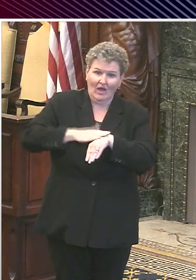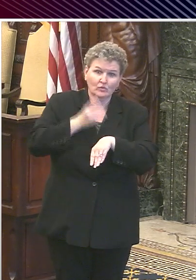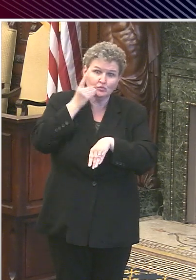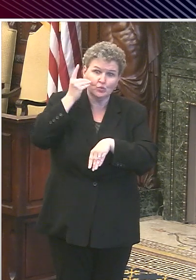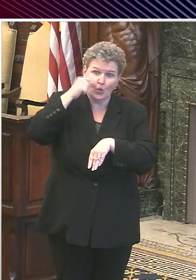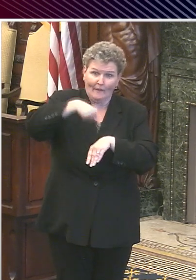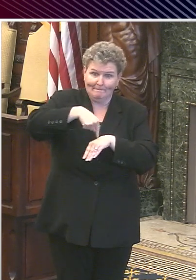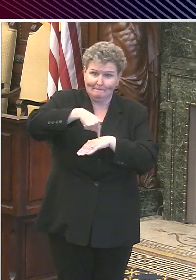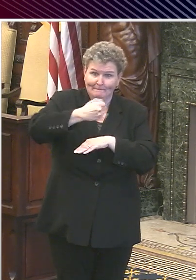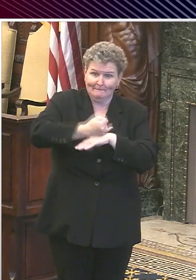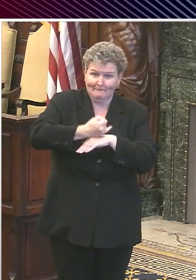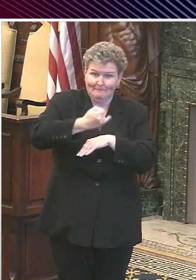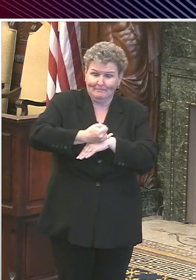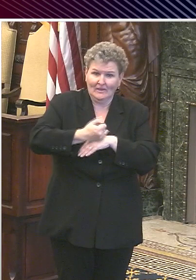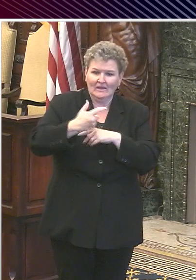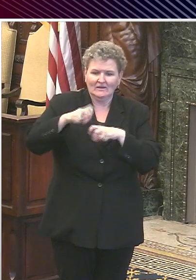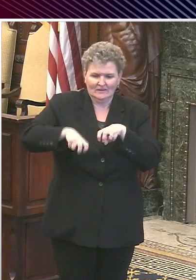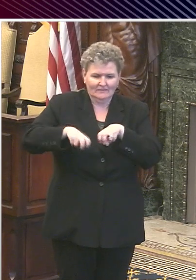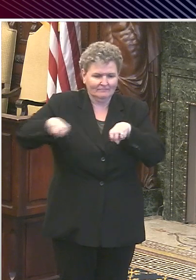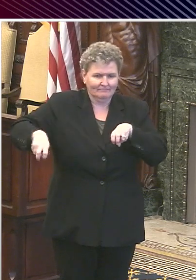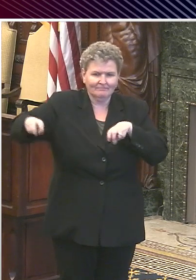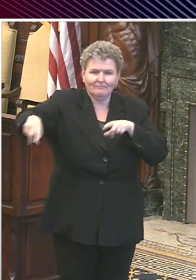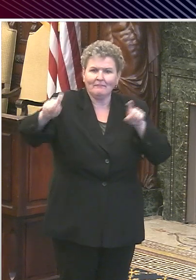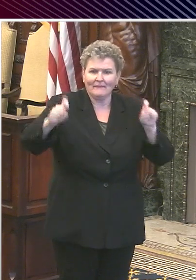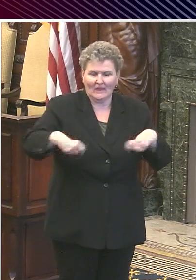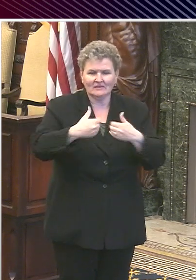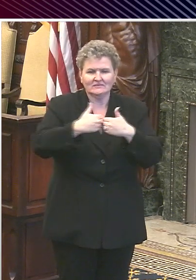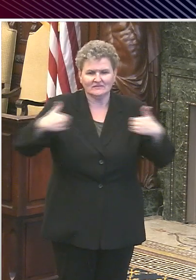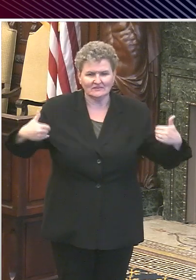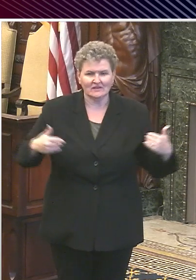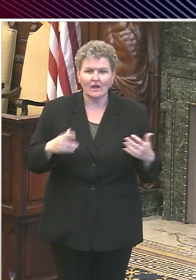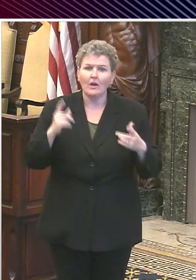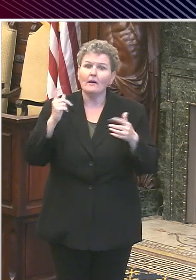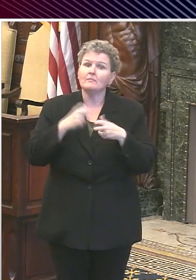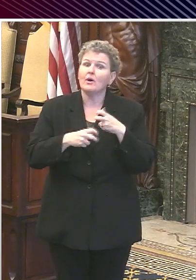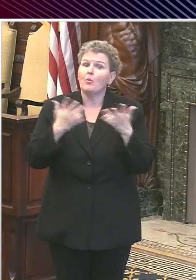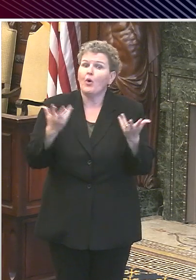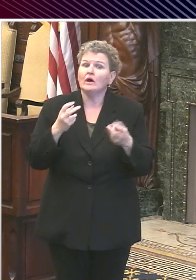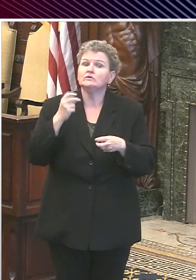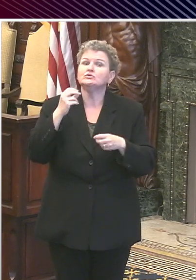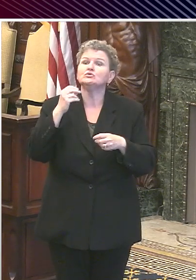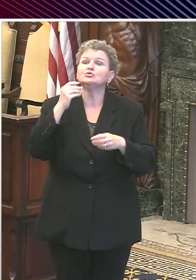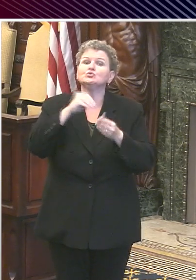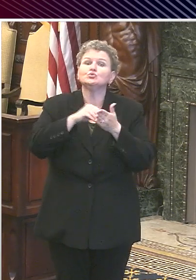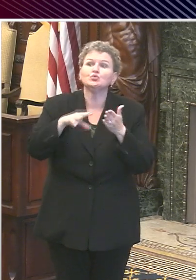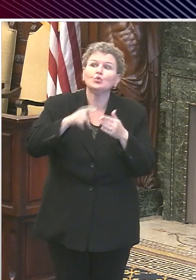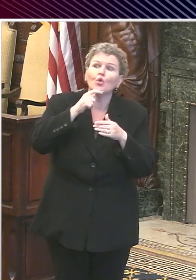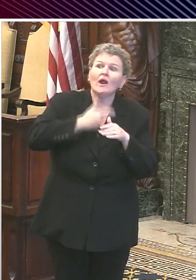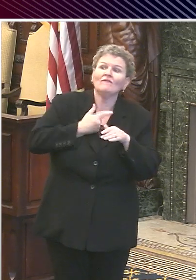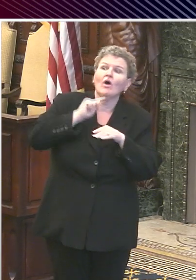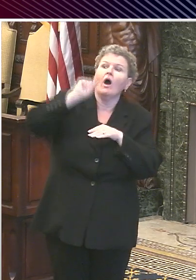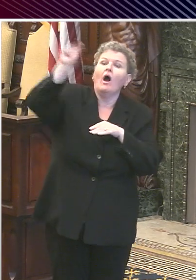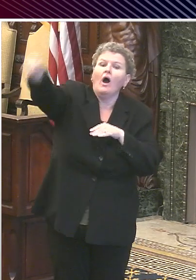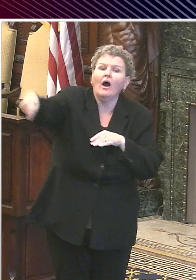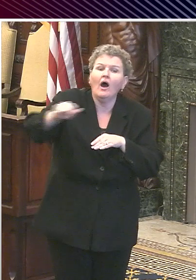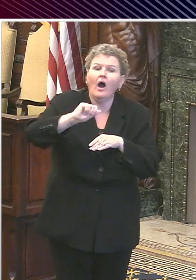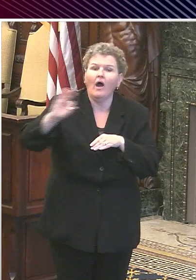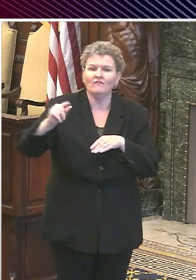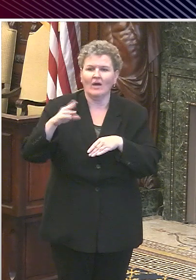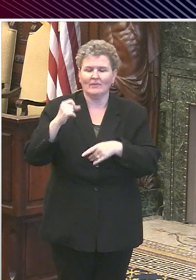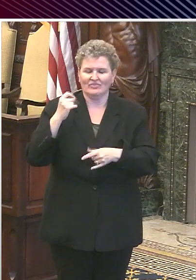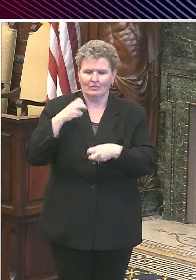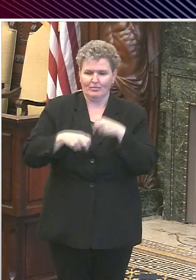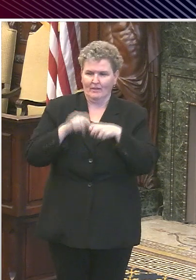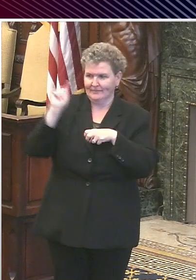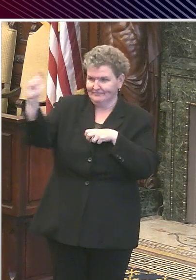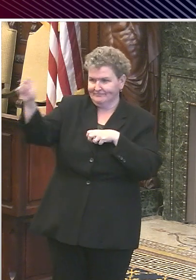dormitories. The problem that we saw here was that students who were off campus that were not in any area that the university controlled. And so there was